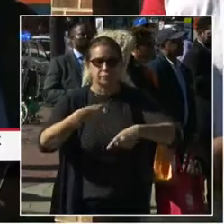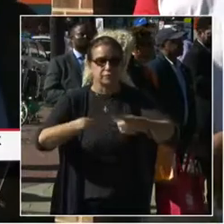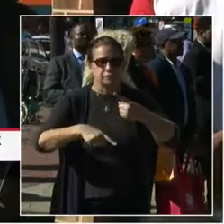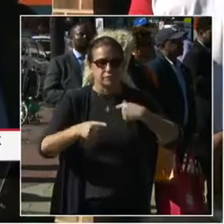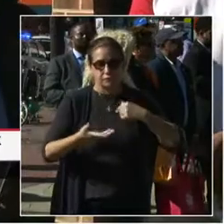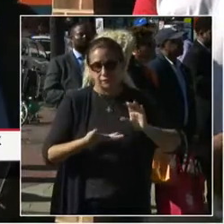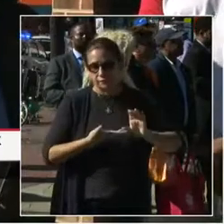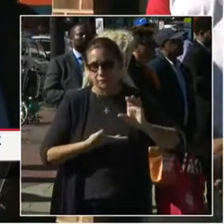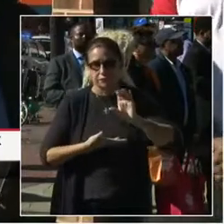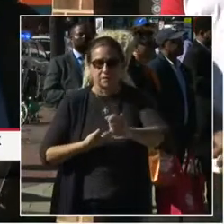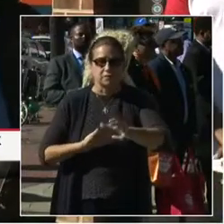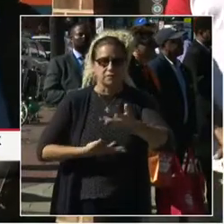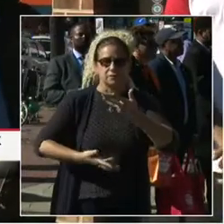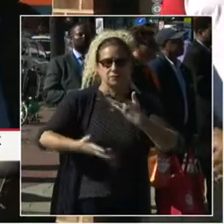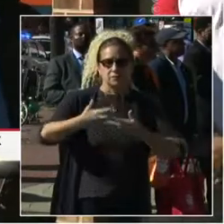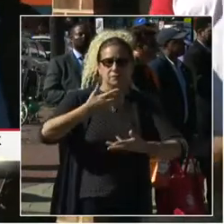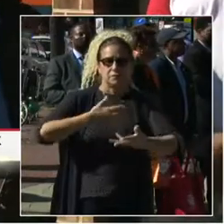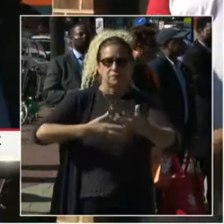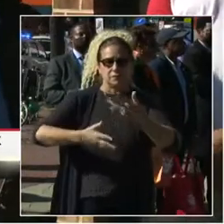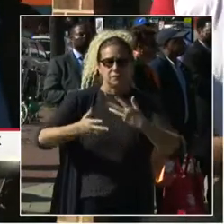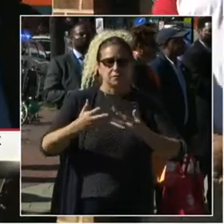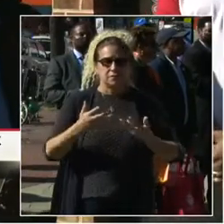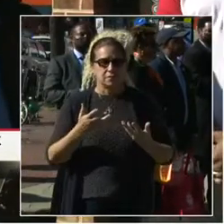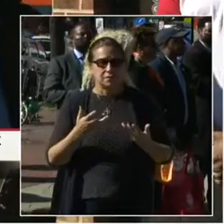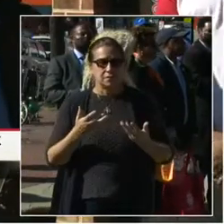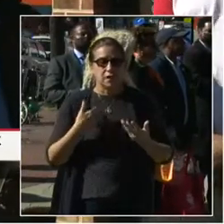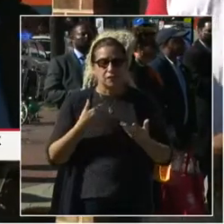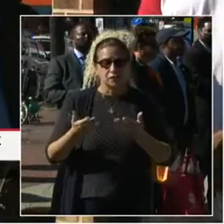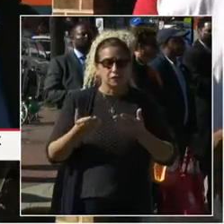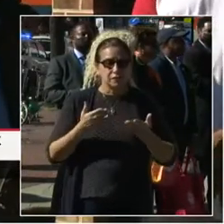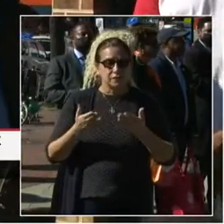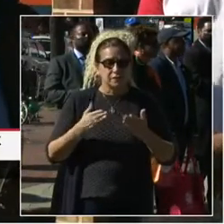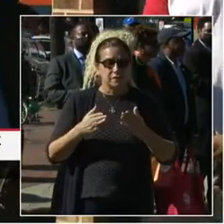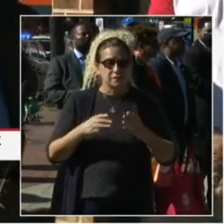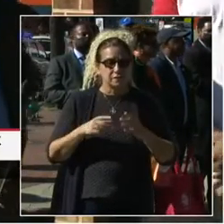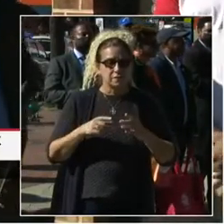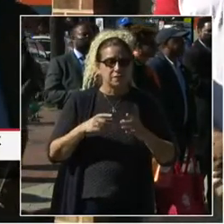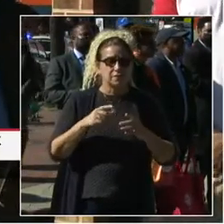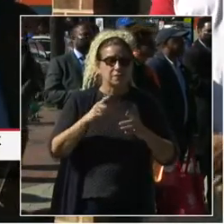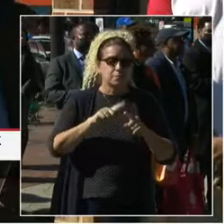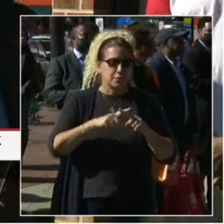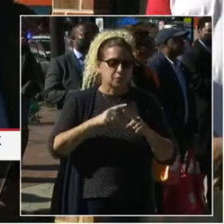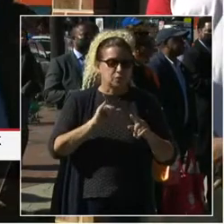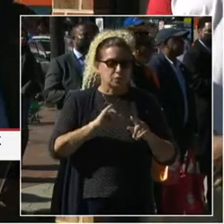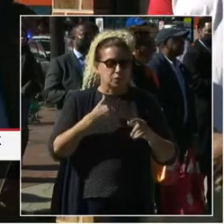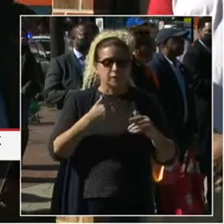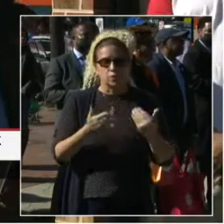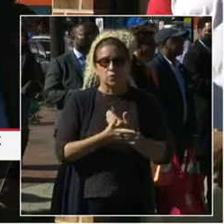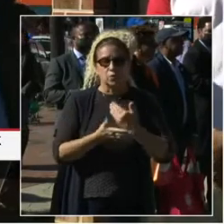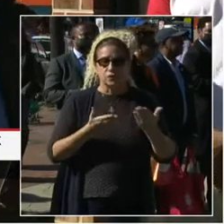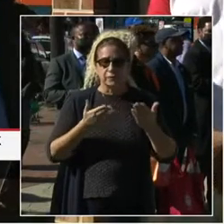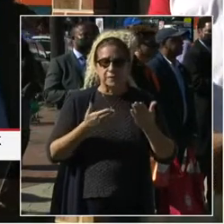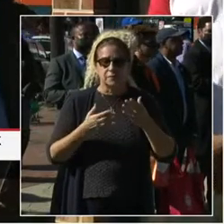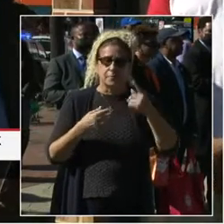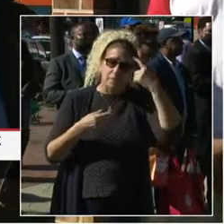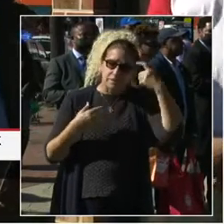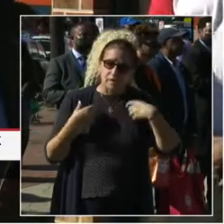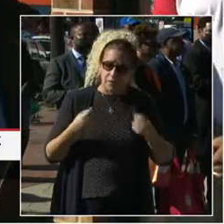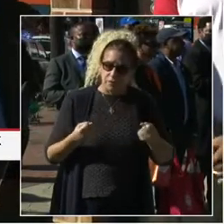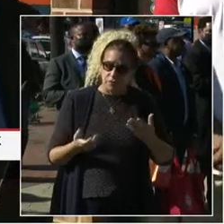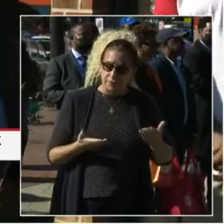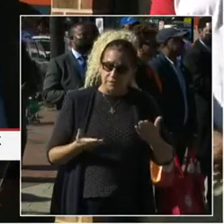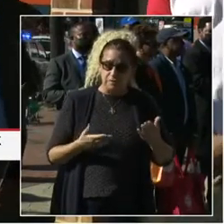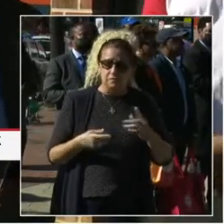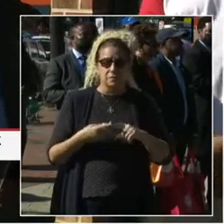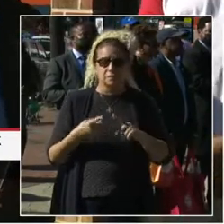and homeless services and mental health services. So it really is critical to how we run